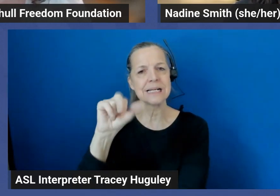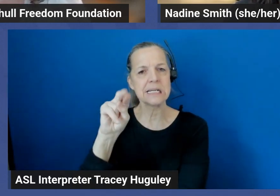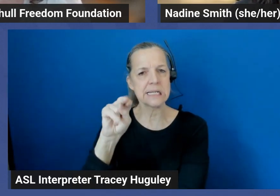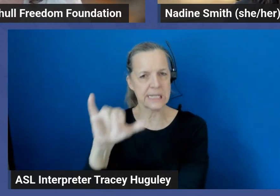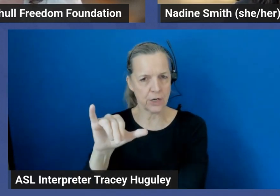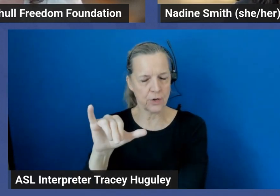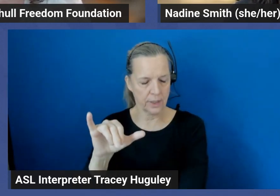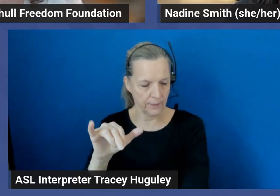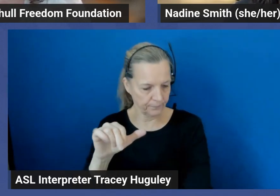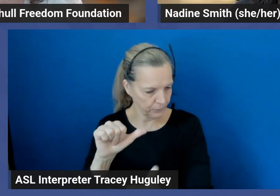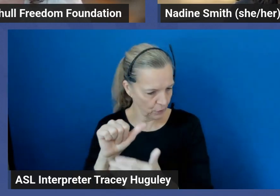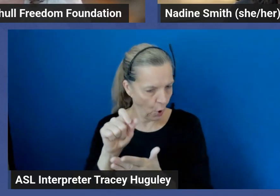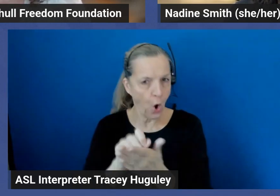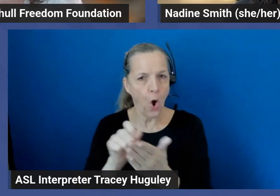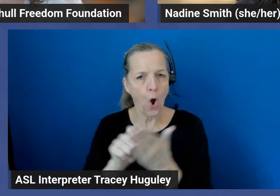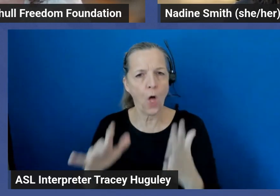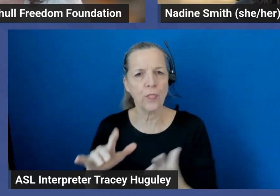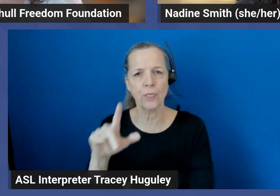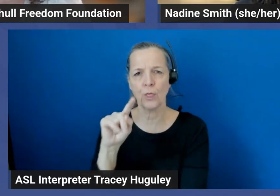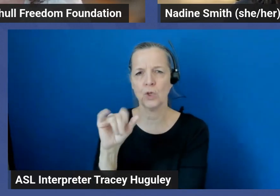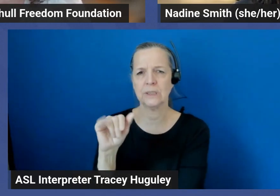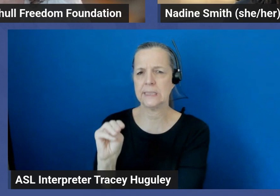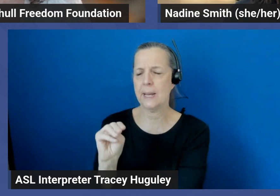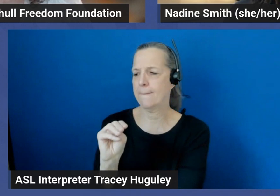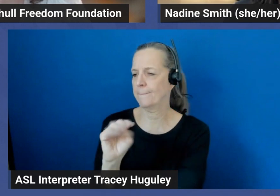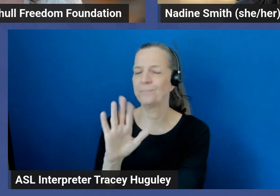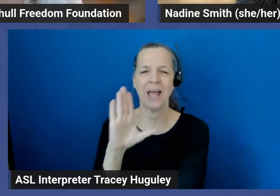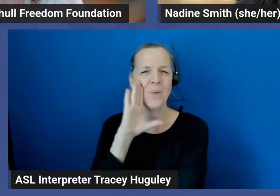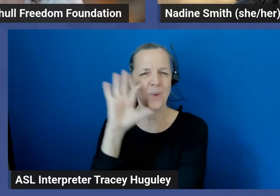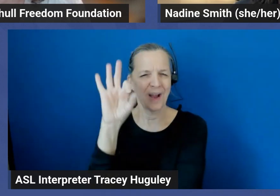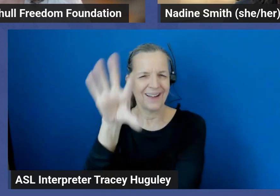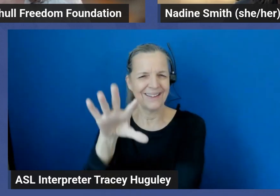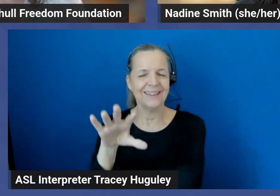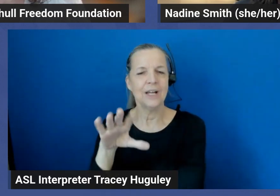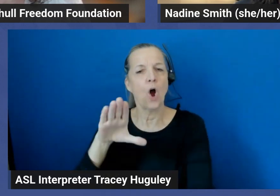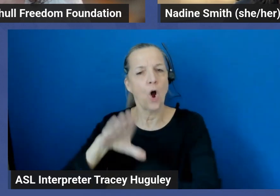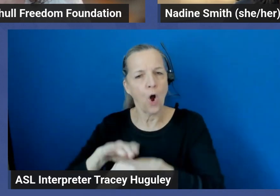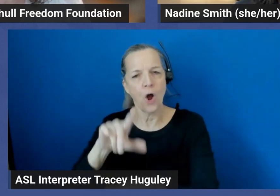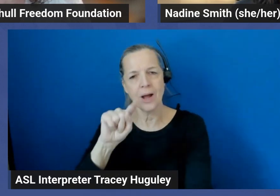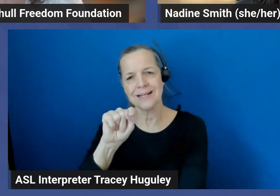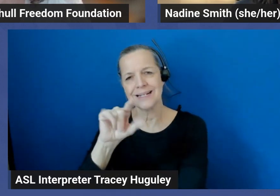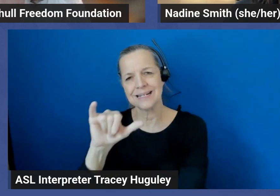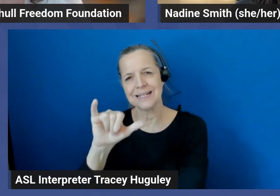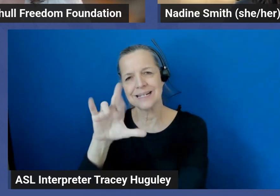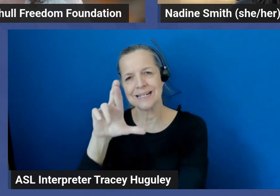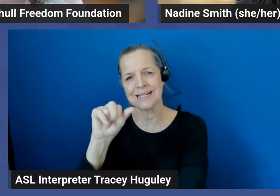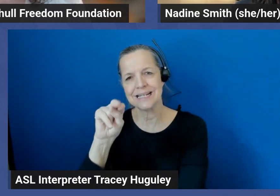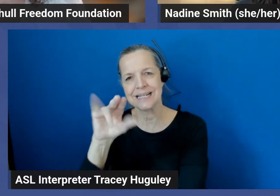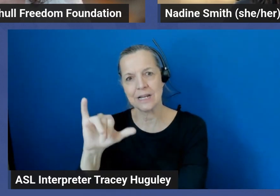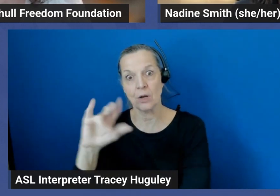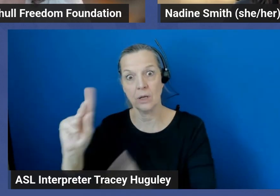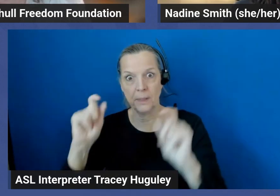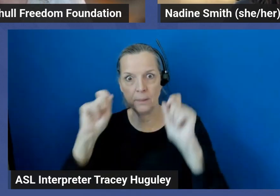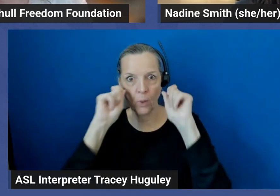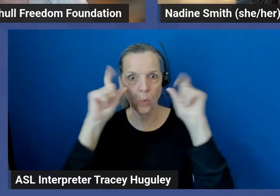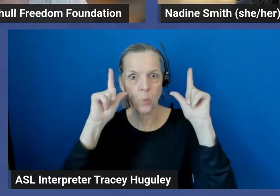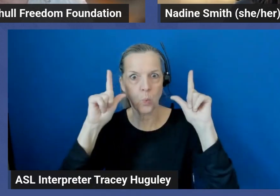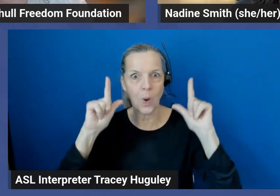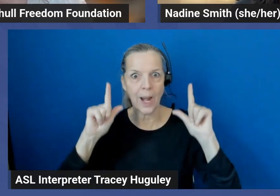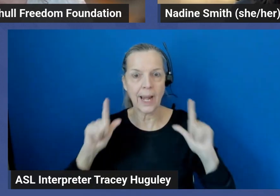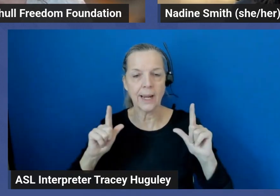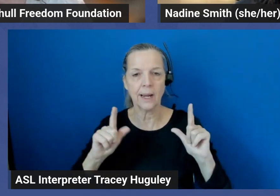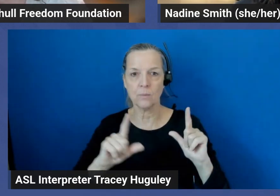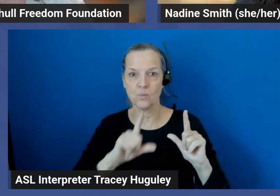oh gosh, Tim. I'll come back to that. But on tyranny, it's on the bestseller list again because people are waking up. But it really